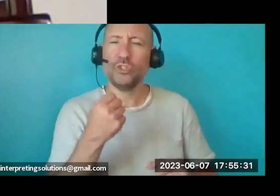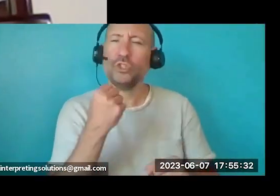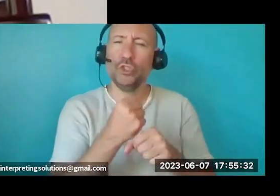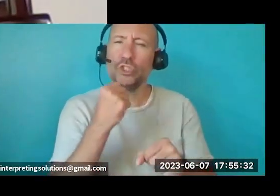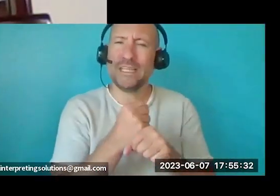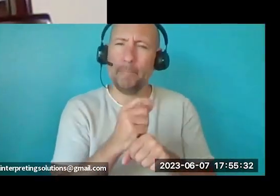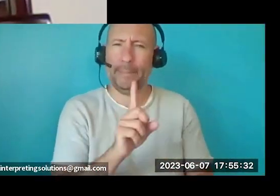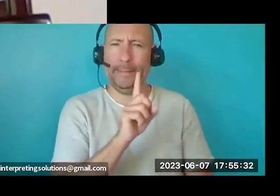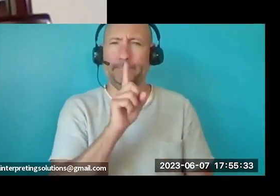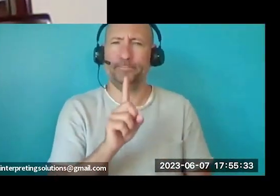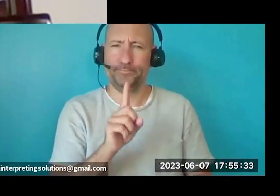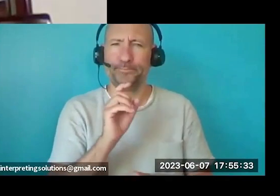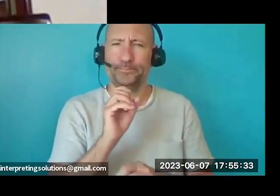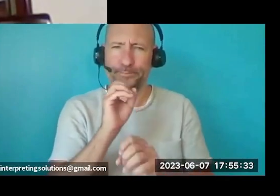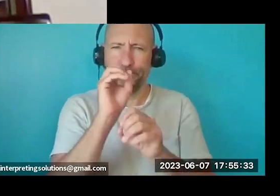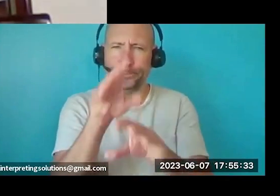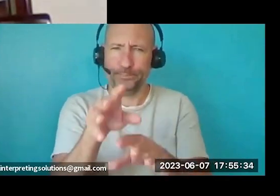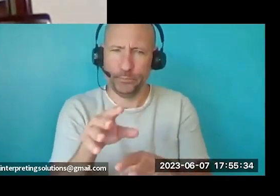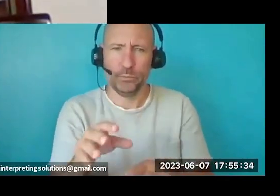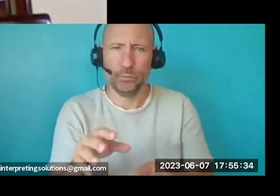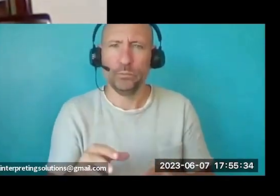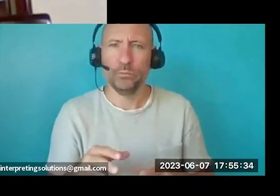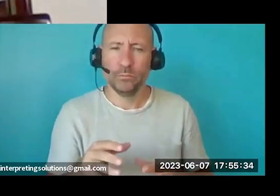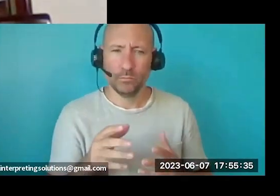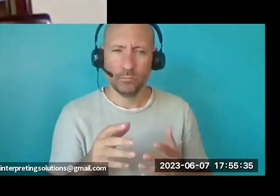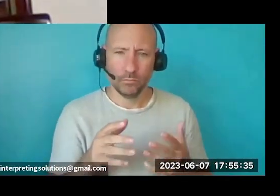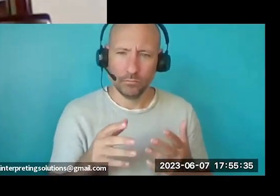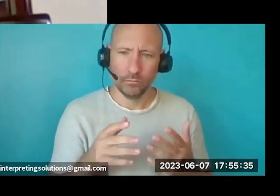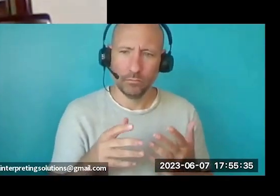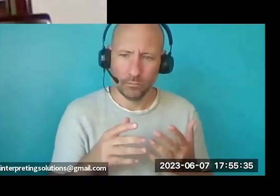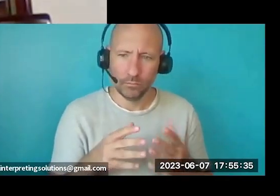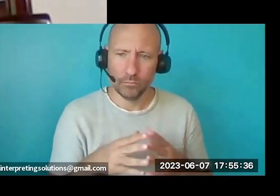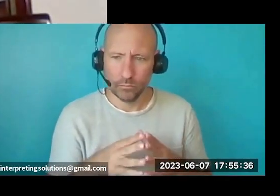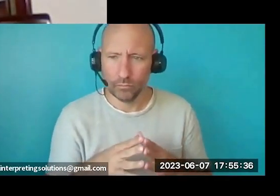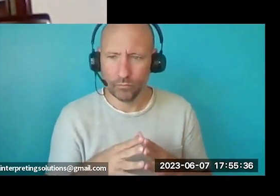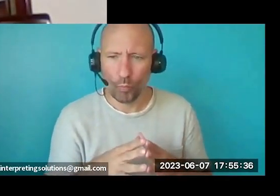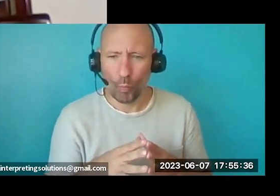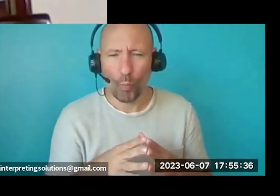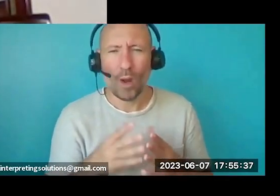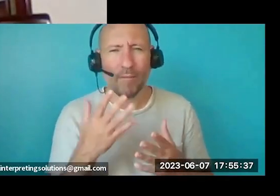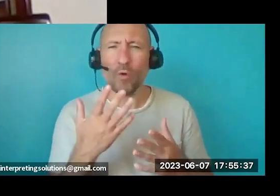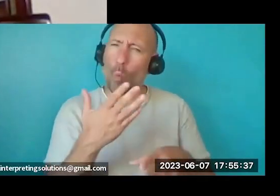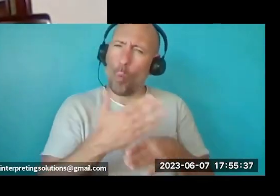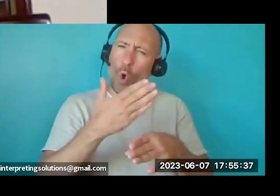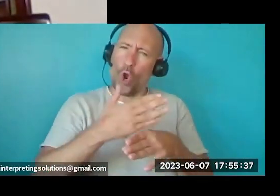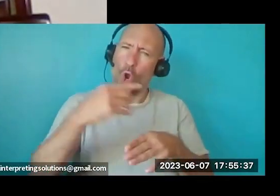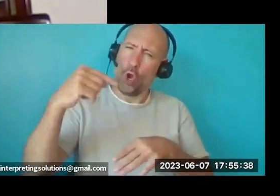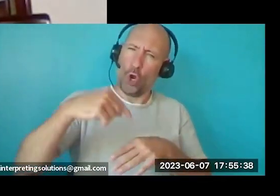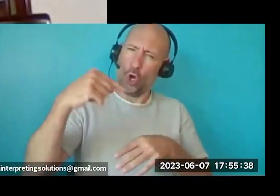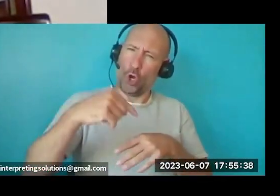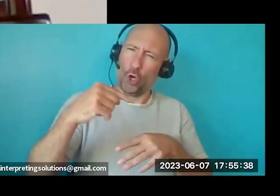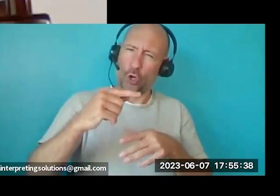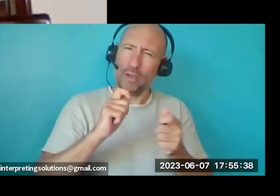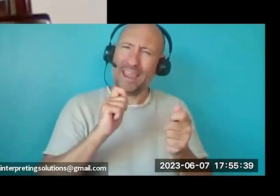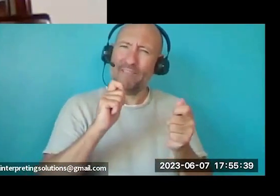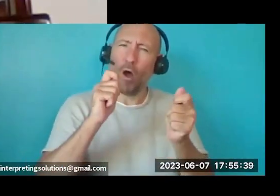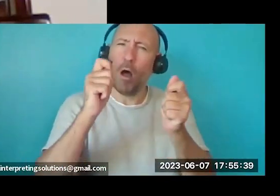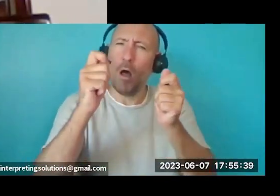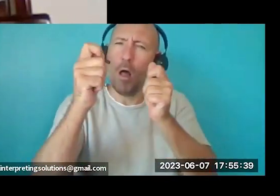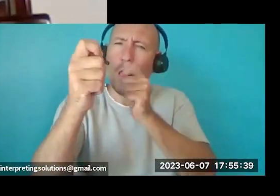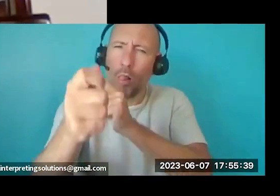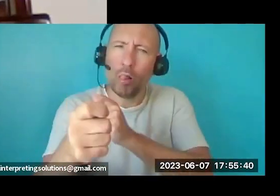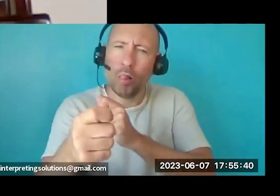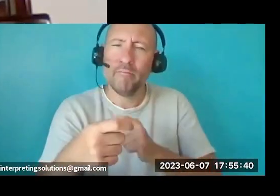the work then evolved. It is called the Trispass. And Camilla and the